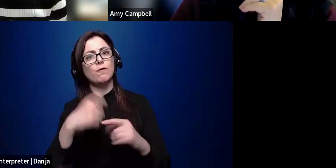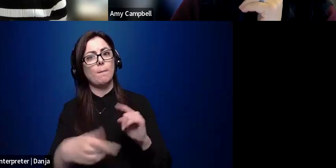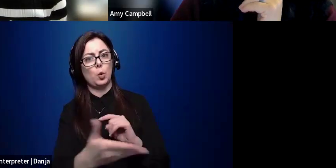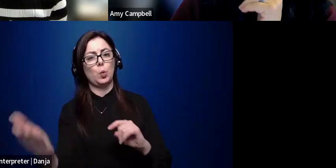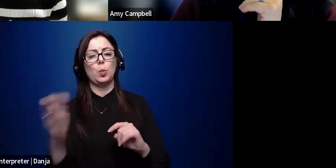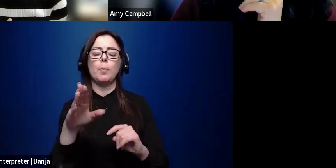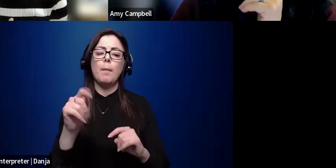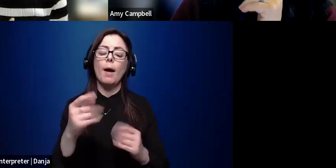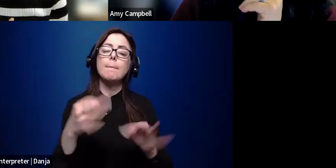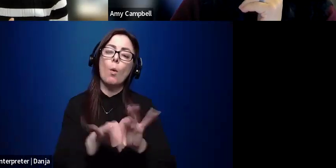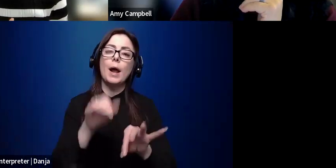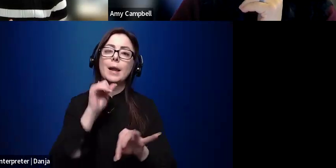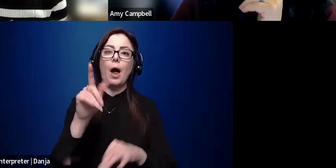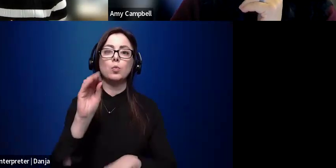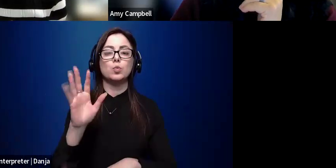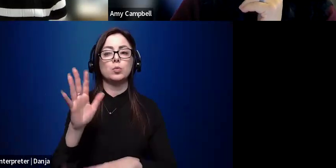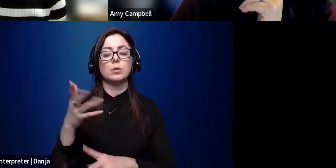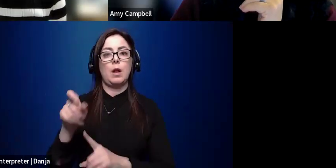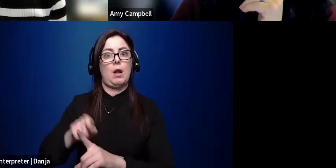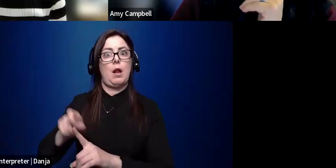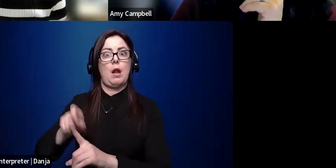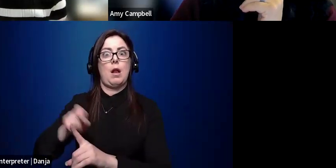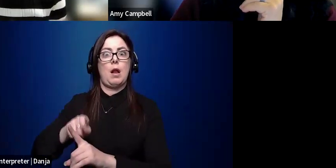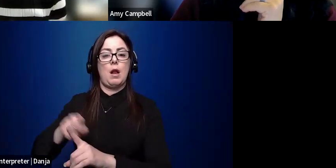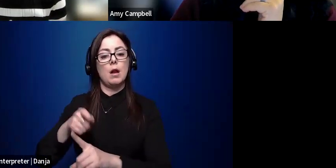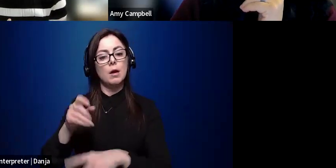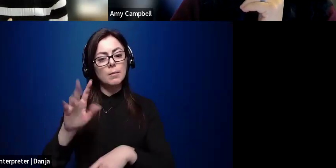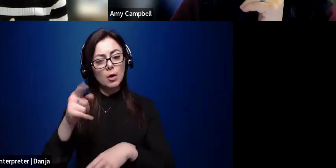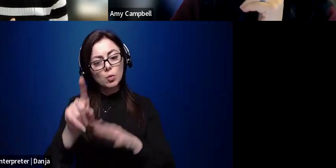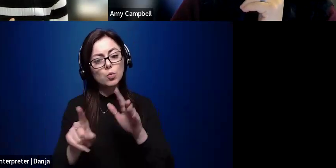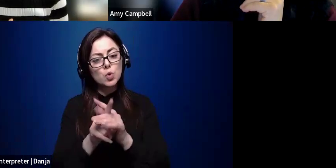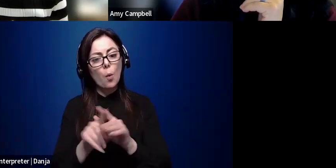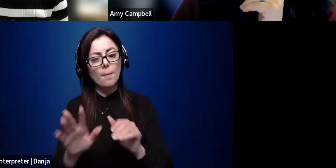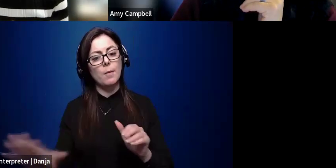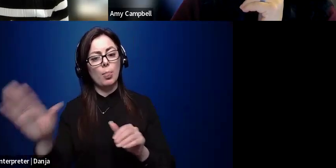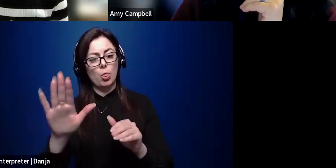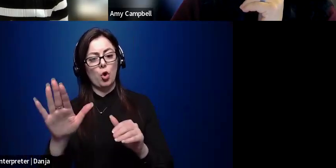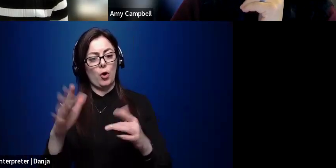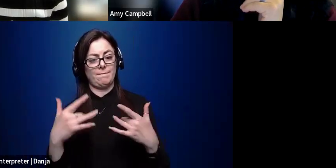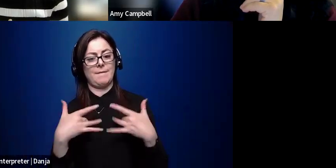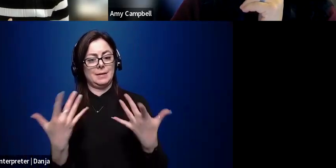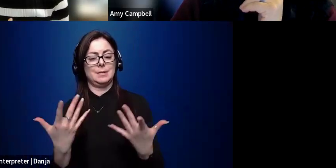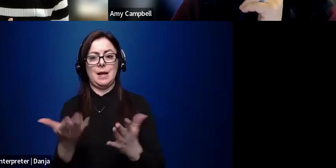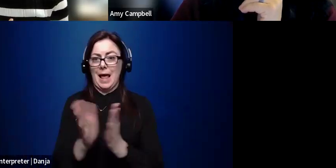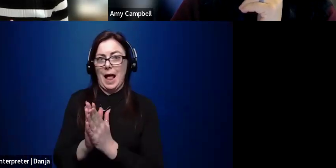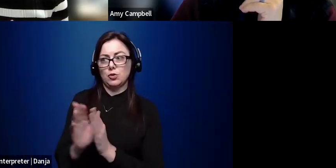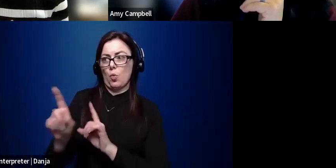heard and show up at their events and ask questions, and